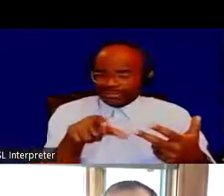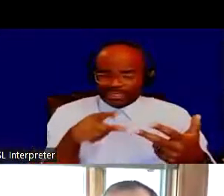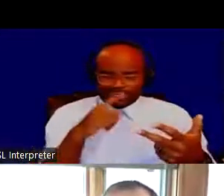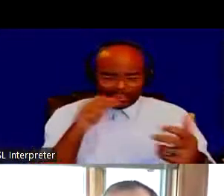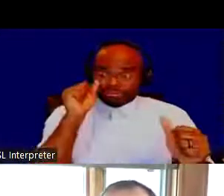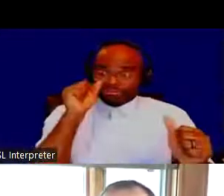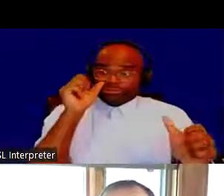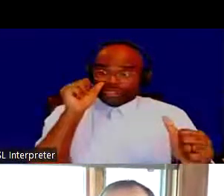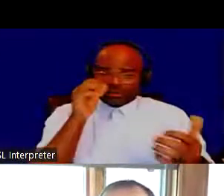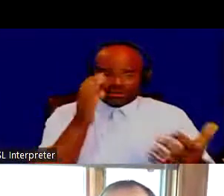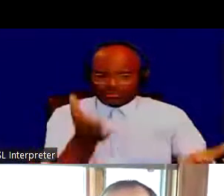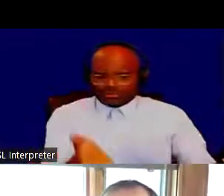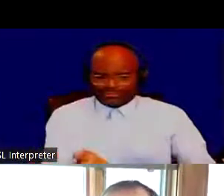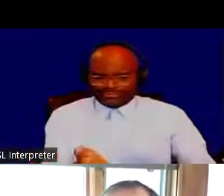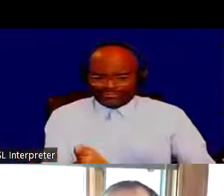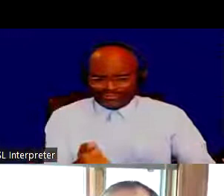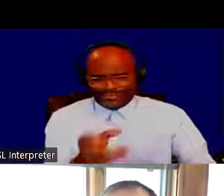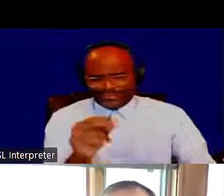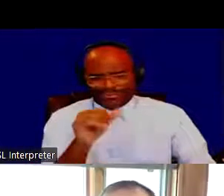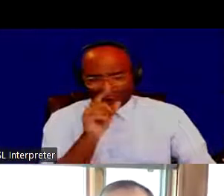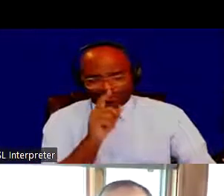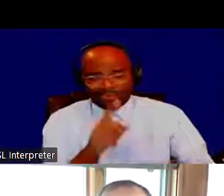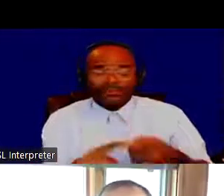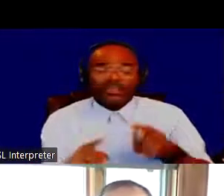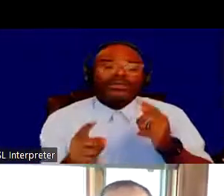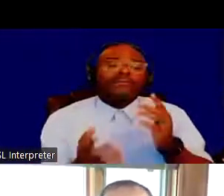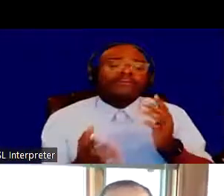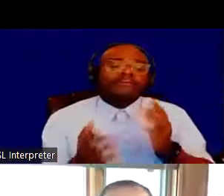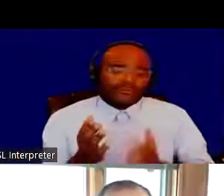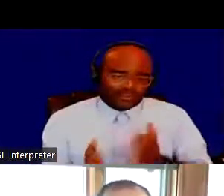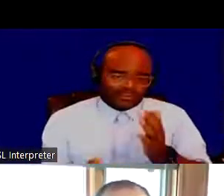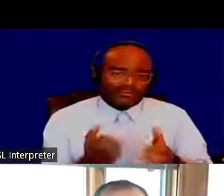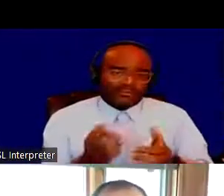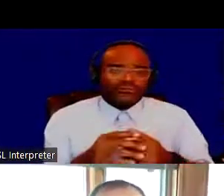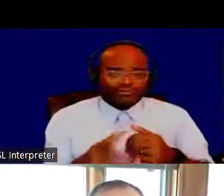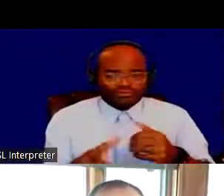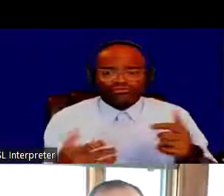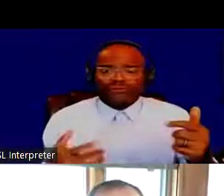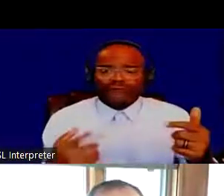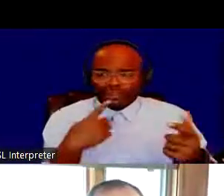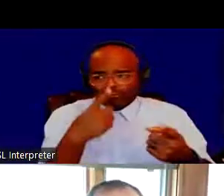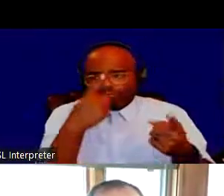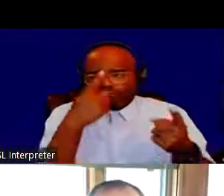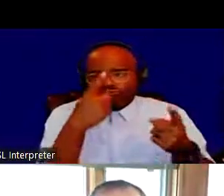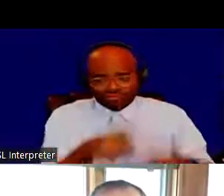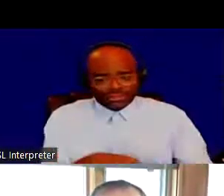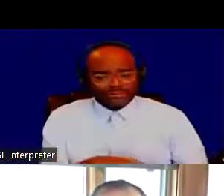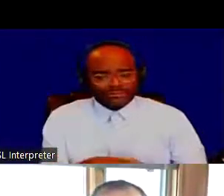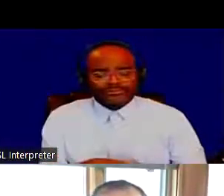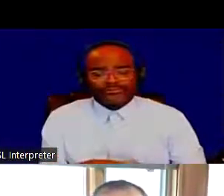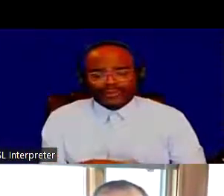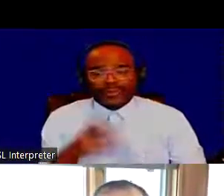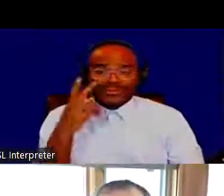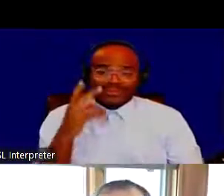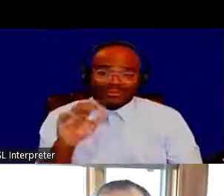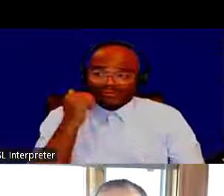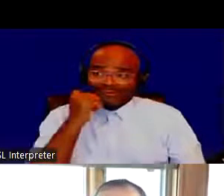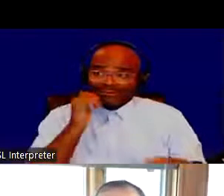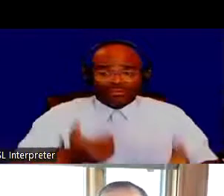eye-opening to many of you, but probably some things that you can agree with and that you see in your daily lives.